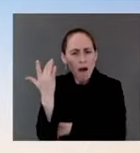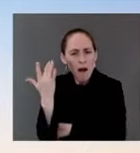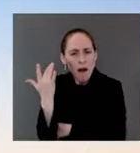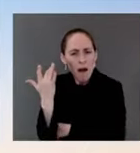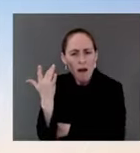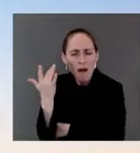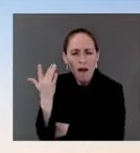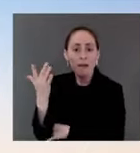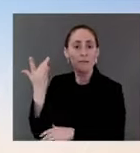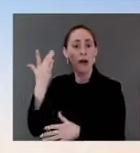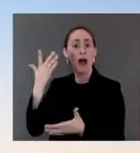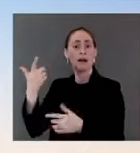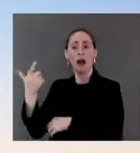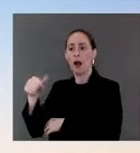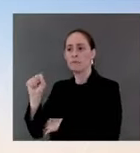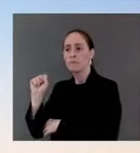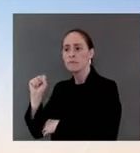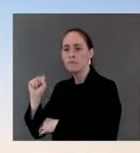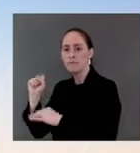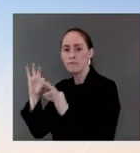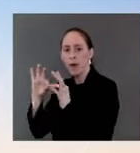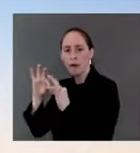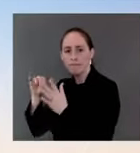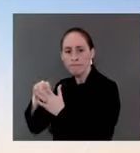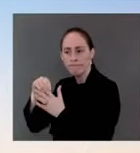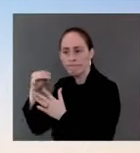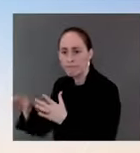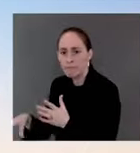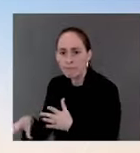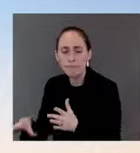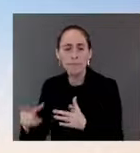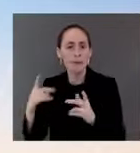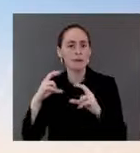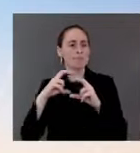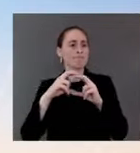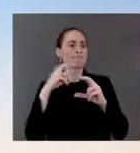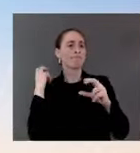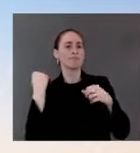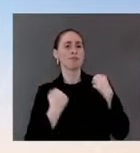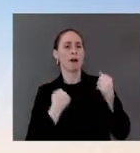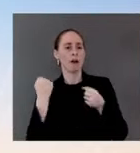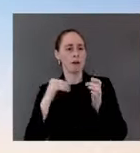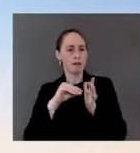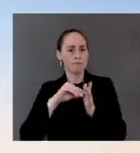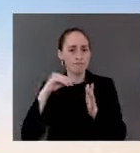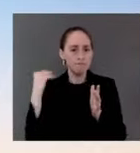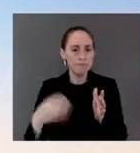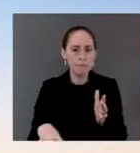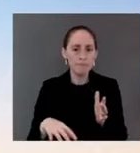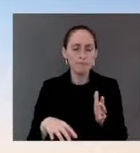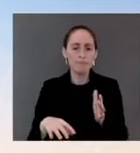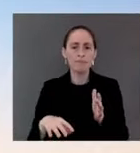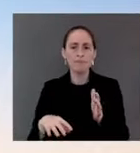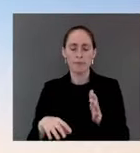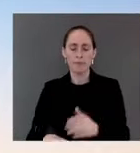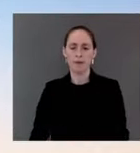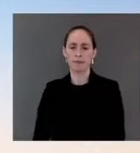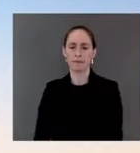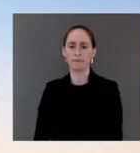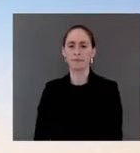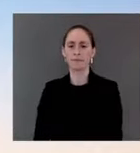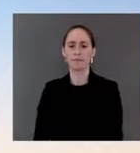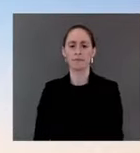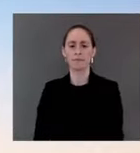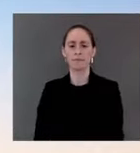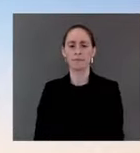and we had a chart, maybe they'll pull it up again, that Brian Deese, our NEC director, talked about just yesterday. What we've seen in recent days are